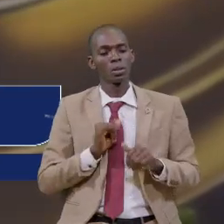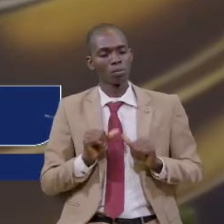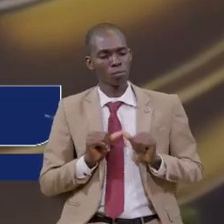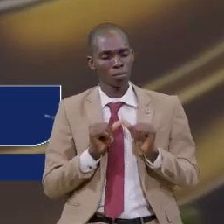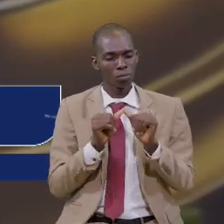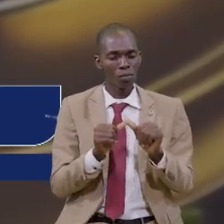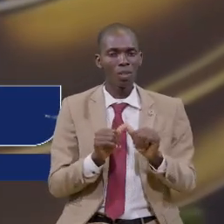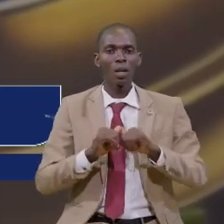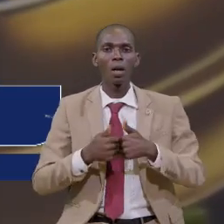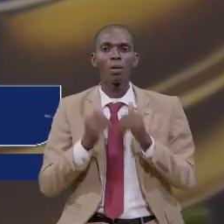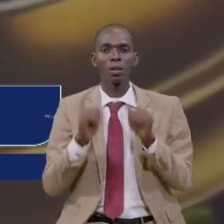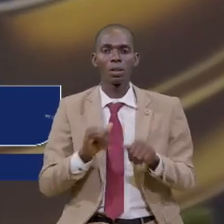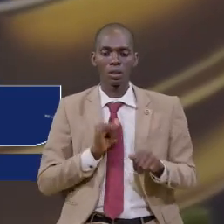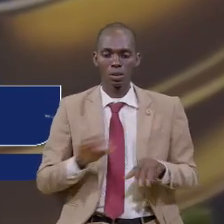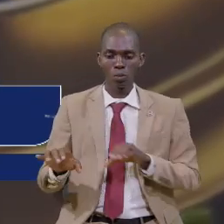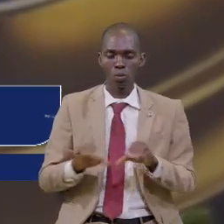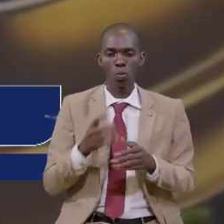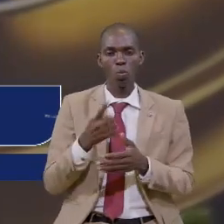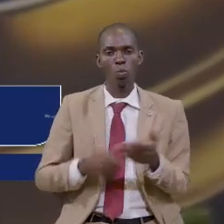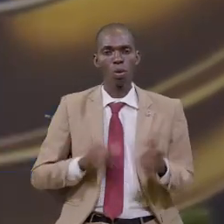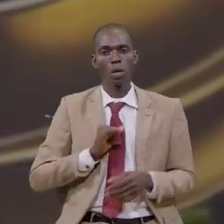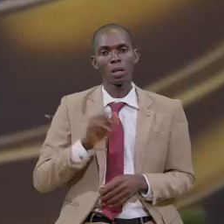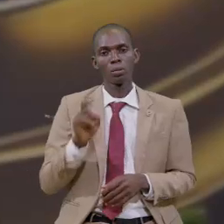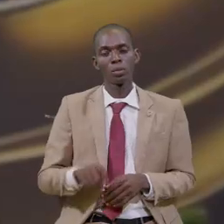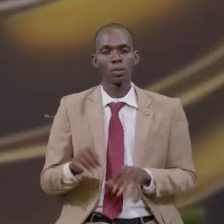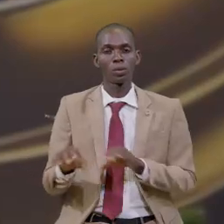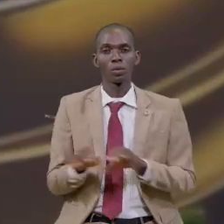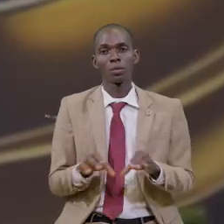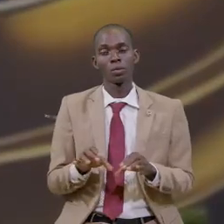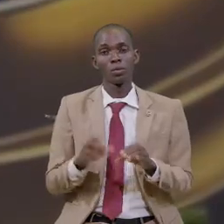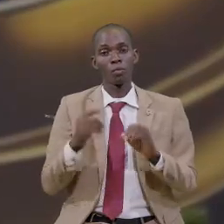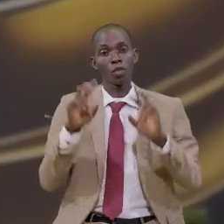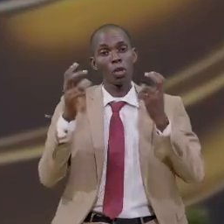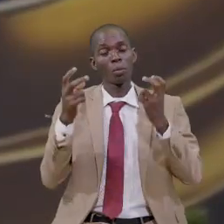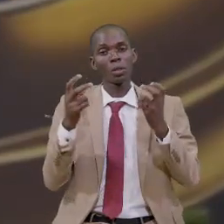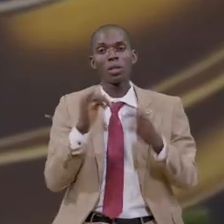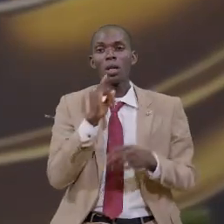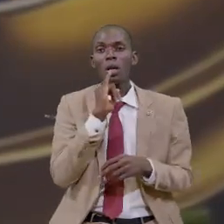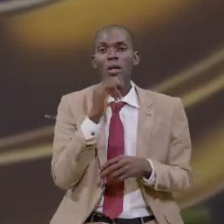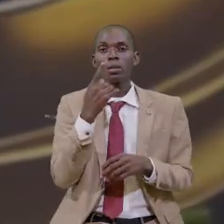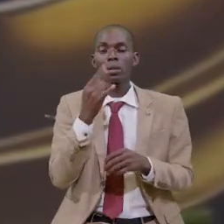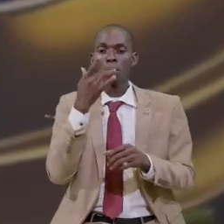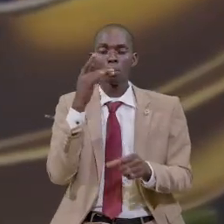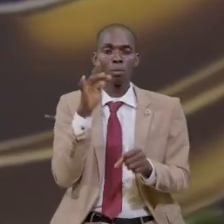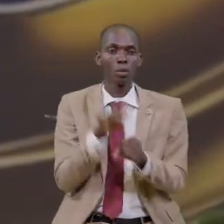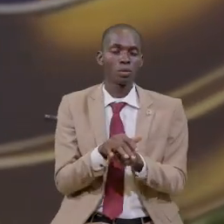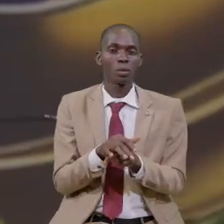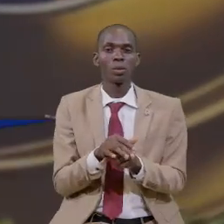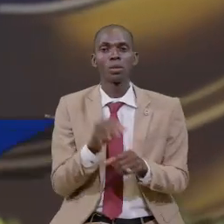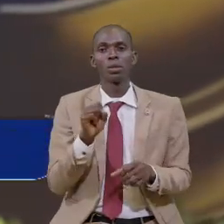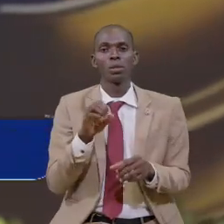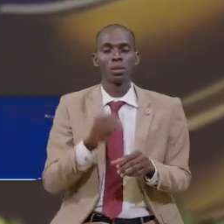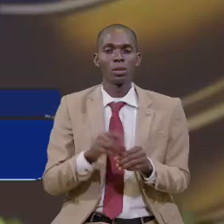needs be done? I'm talking on promises in the past of a